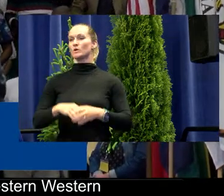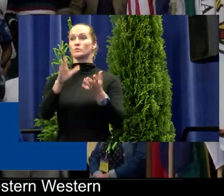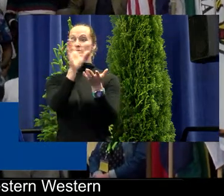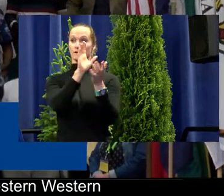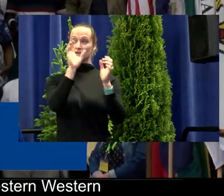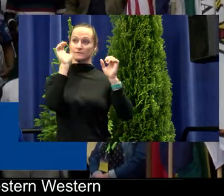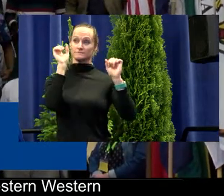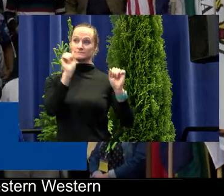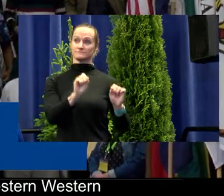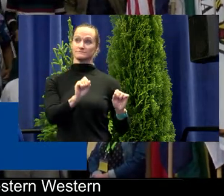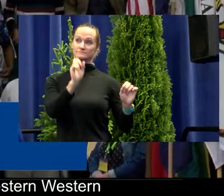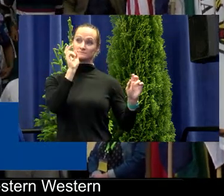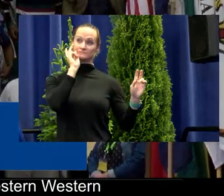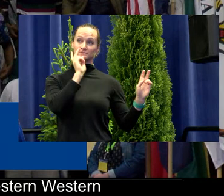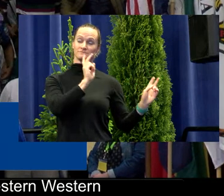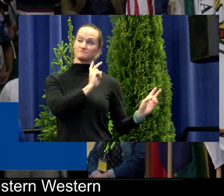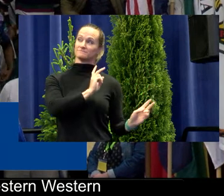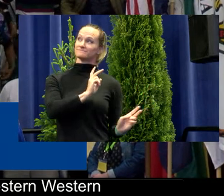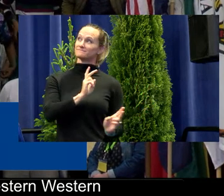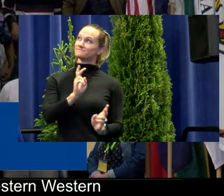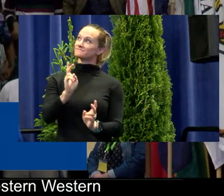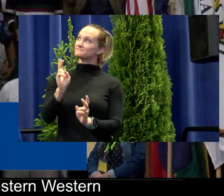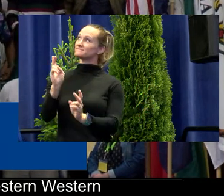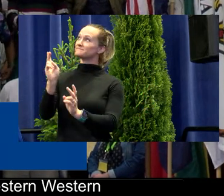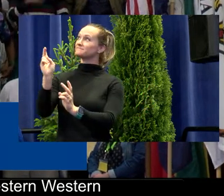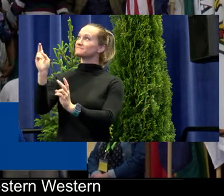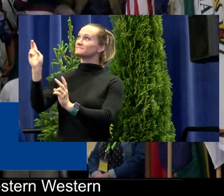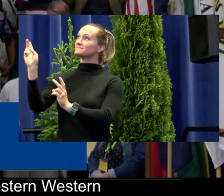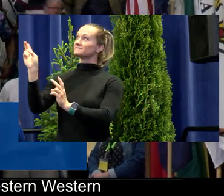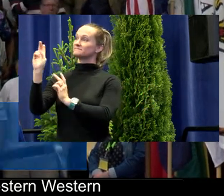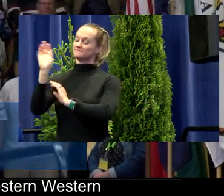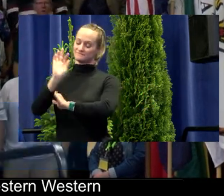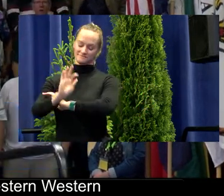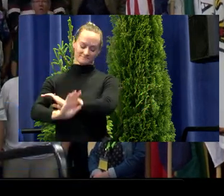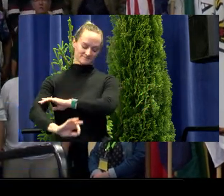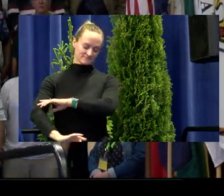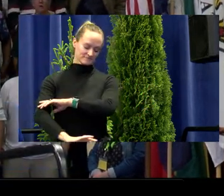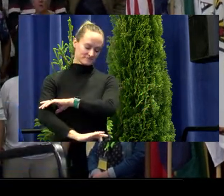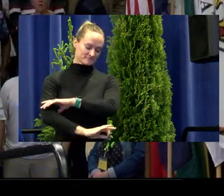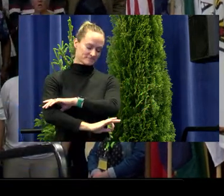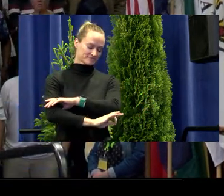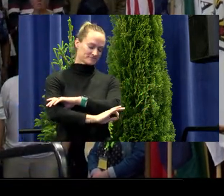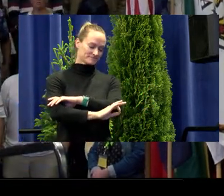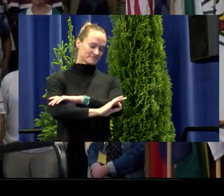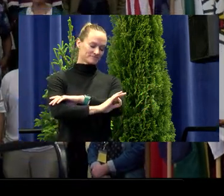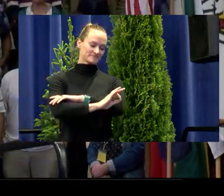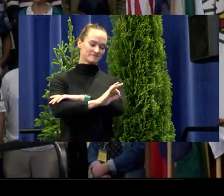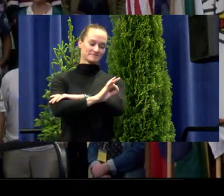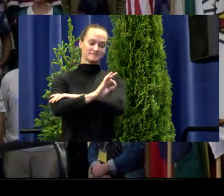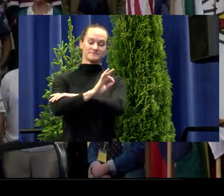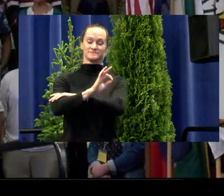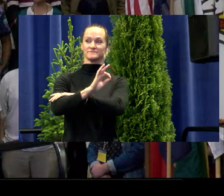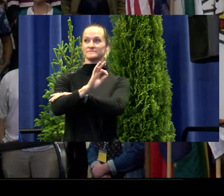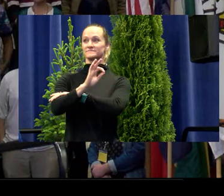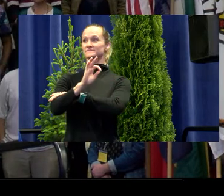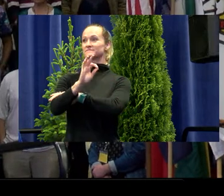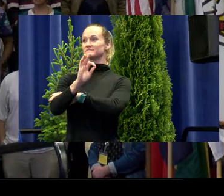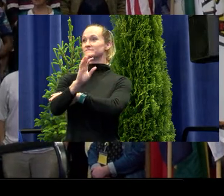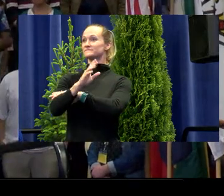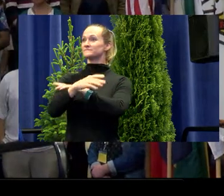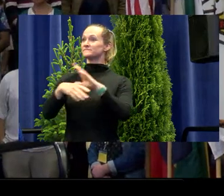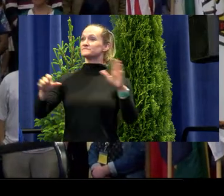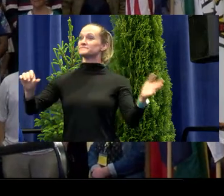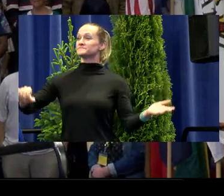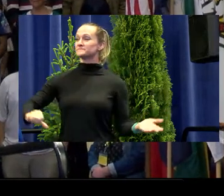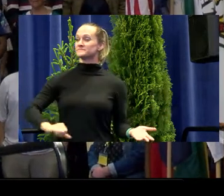Oh, say, can you see by the dawn's early